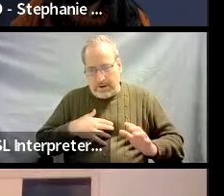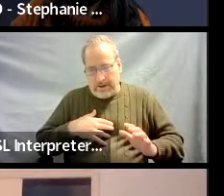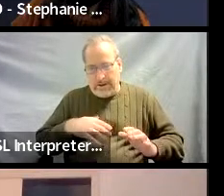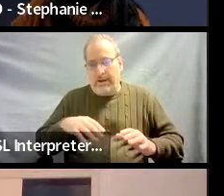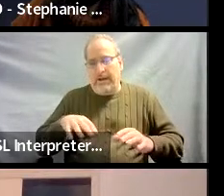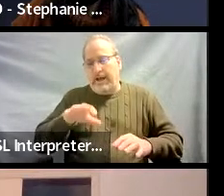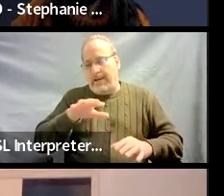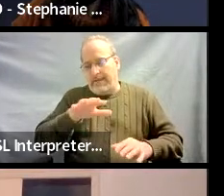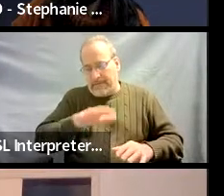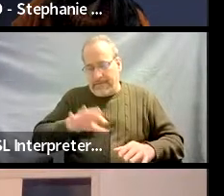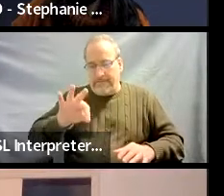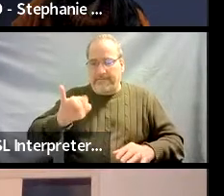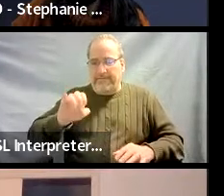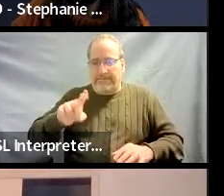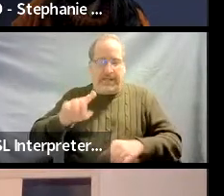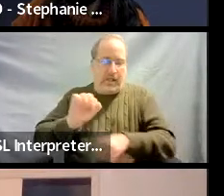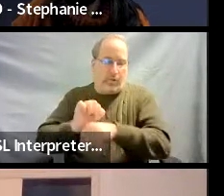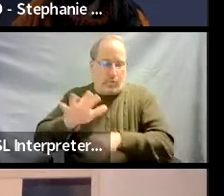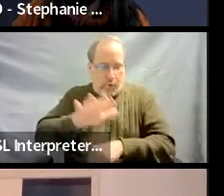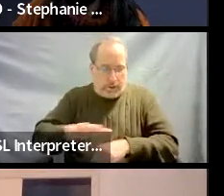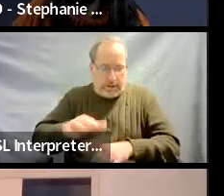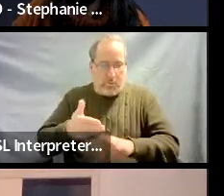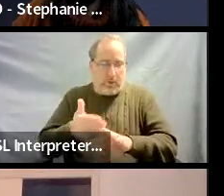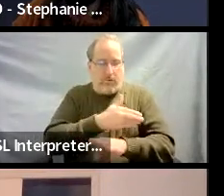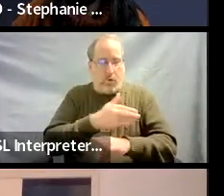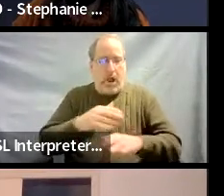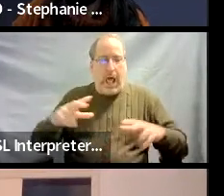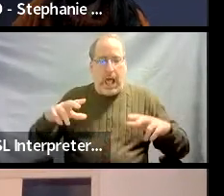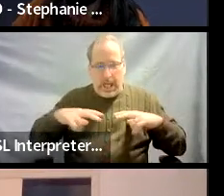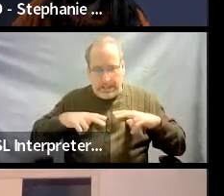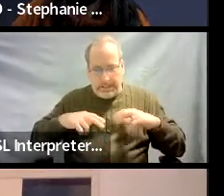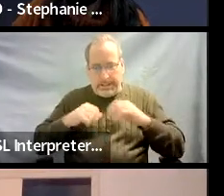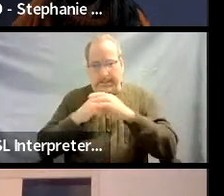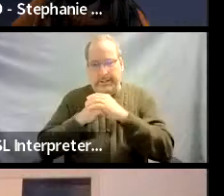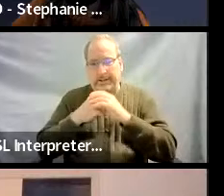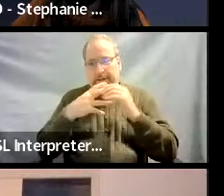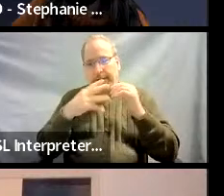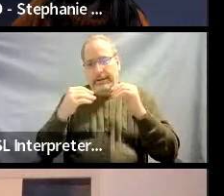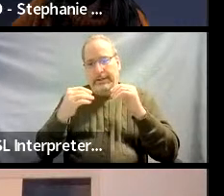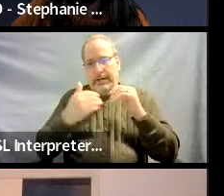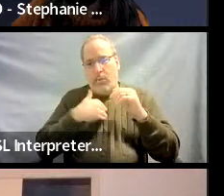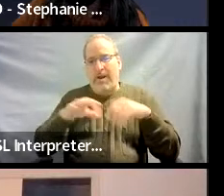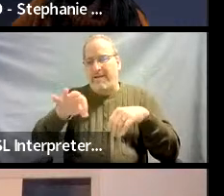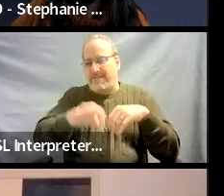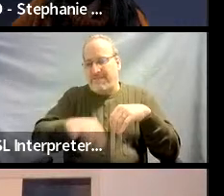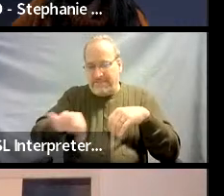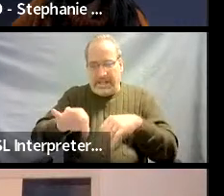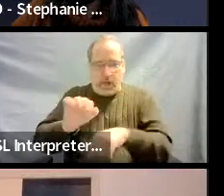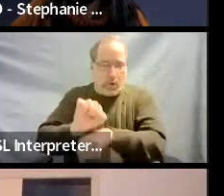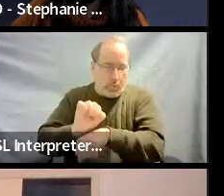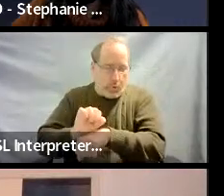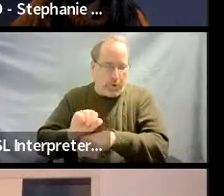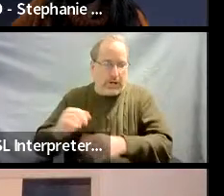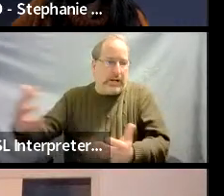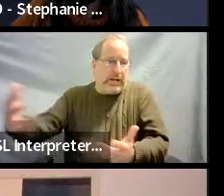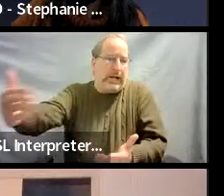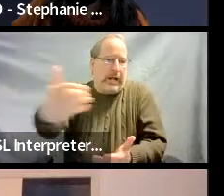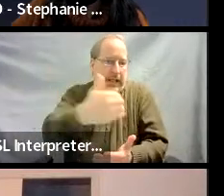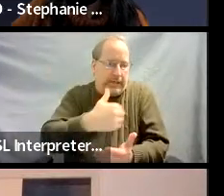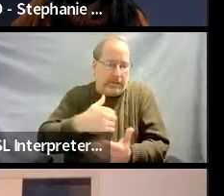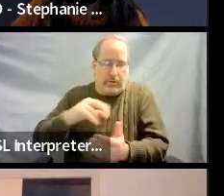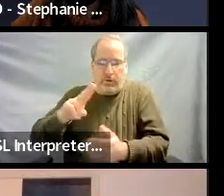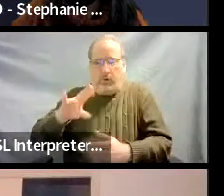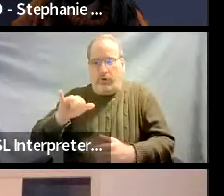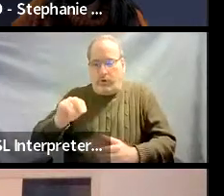mid-December. So the middle of last month, right before the holidays. Our field work consisted of collecting urine